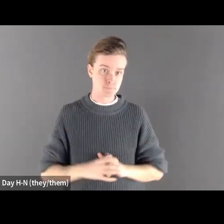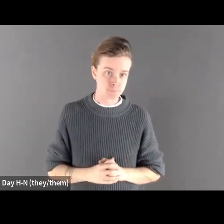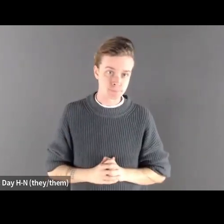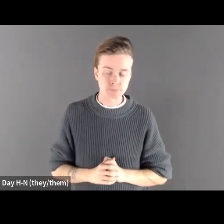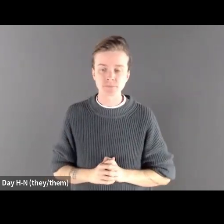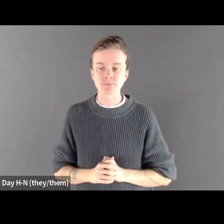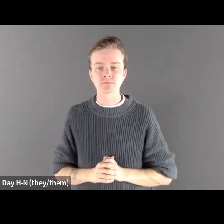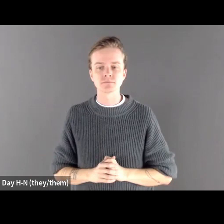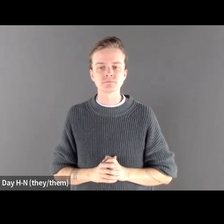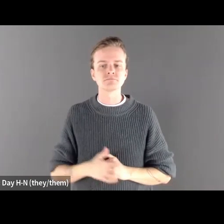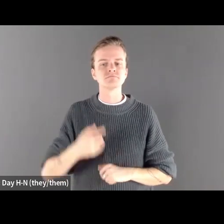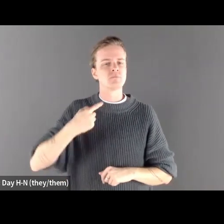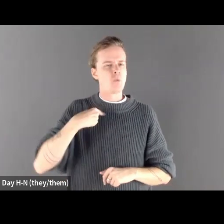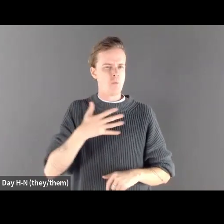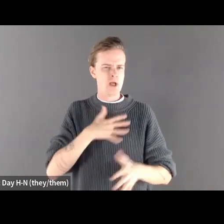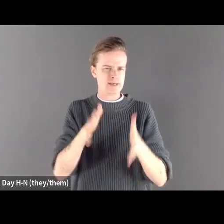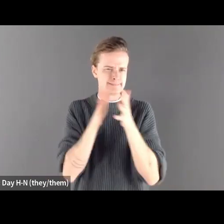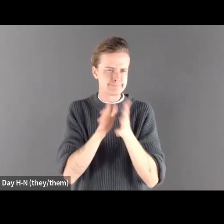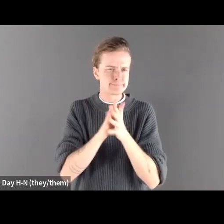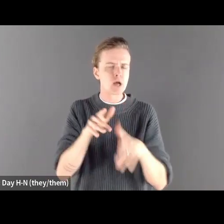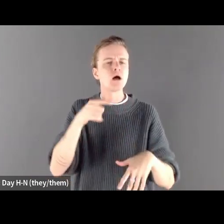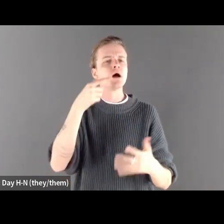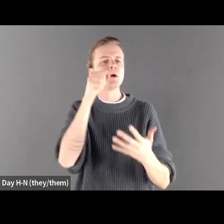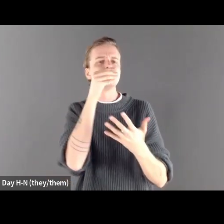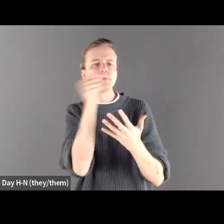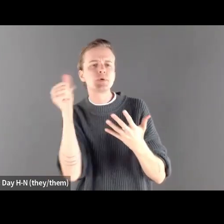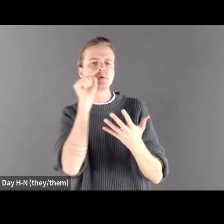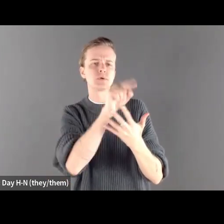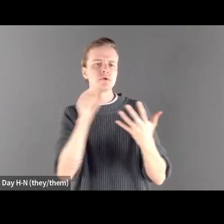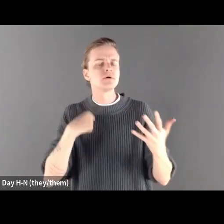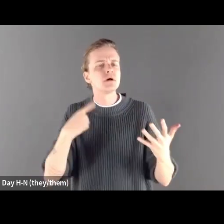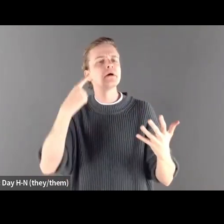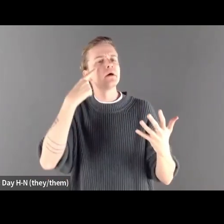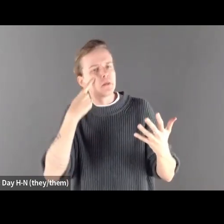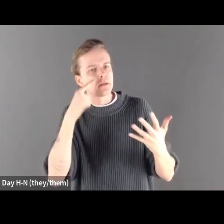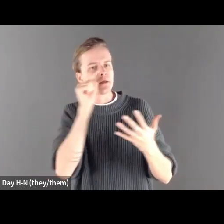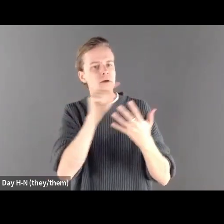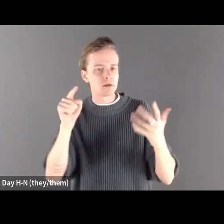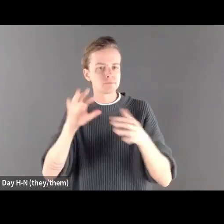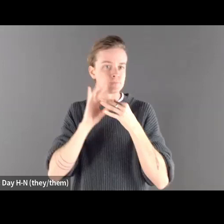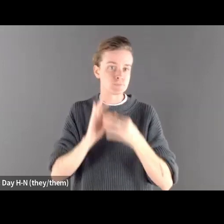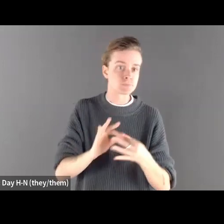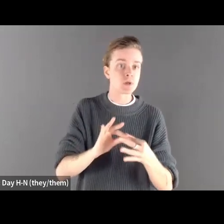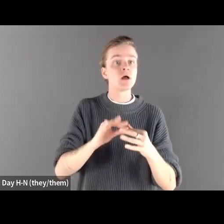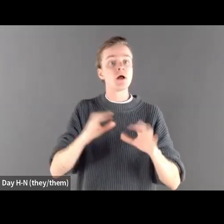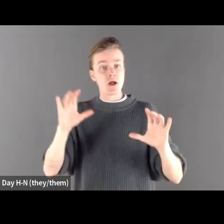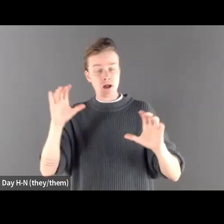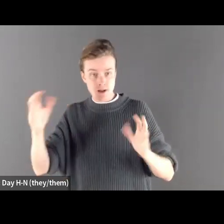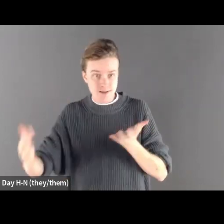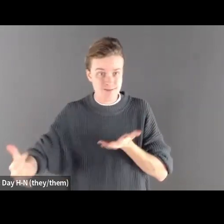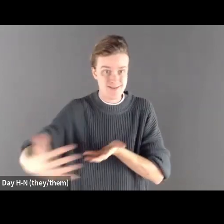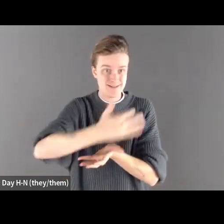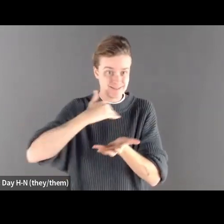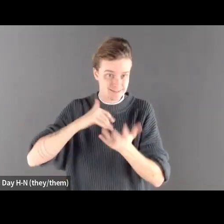briefly some observations out of the work related to collecting, analyzing attacks against a civil